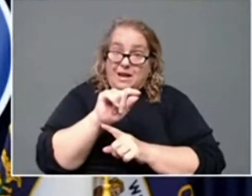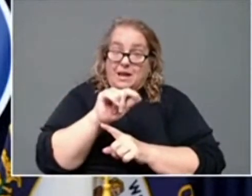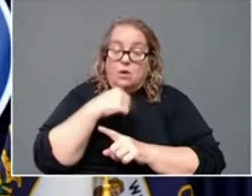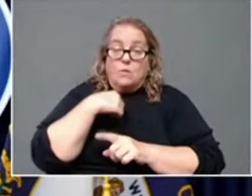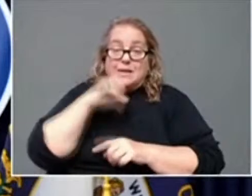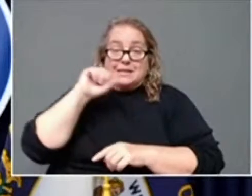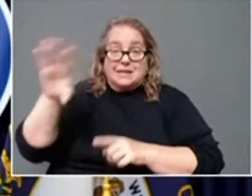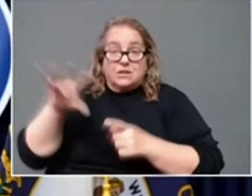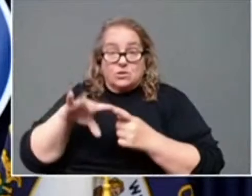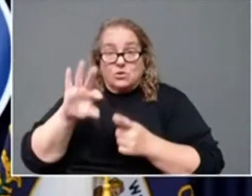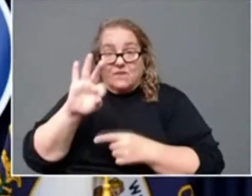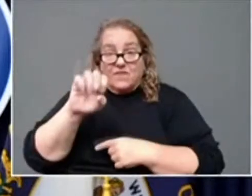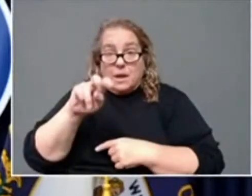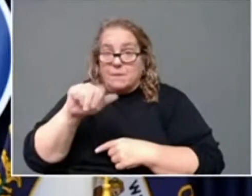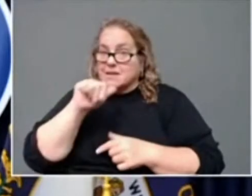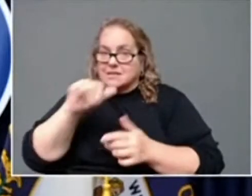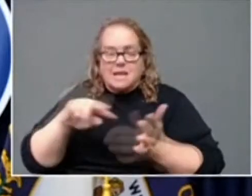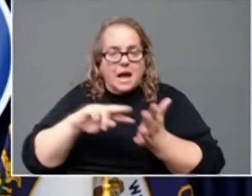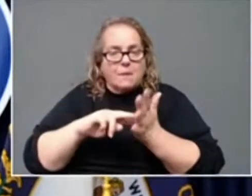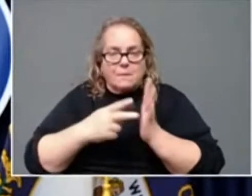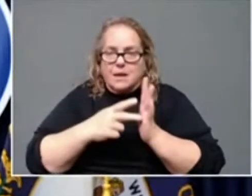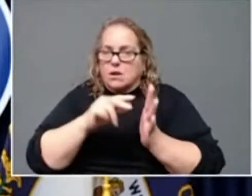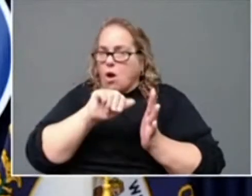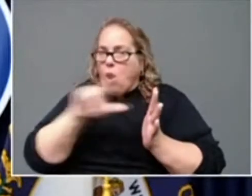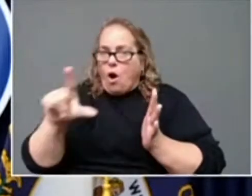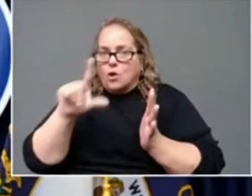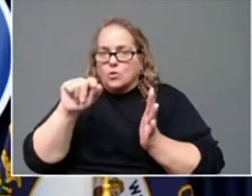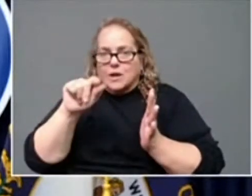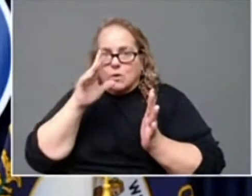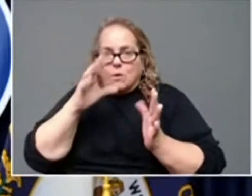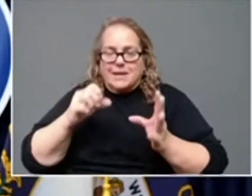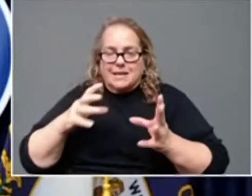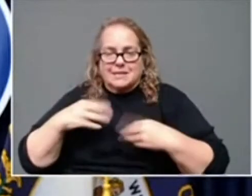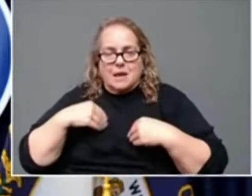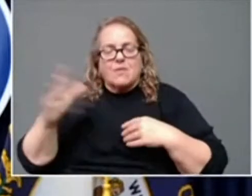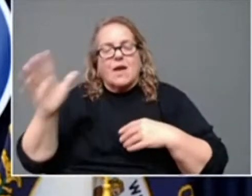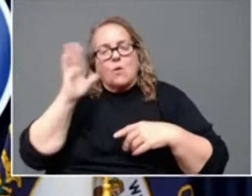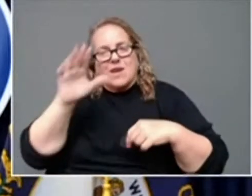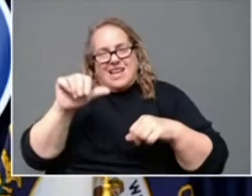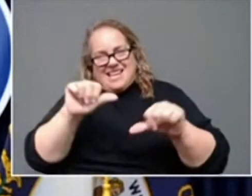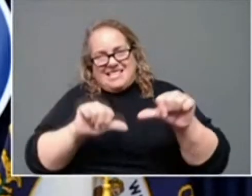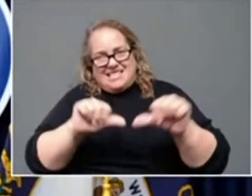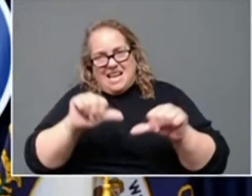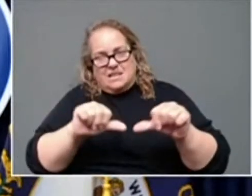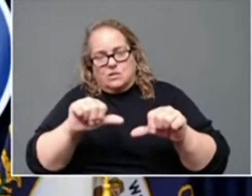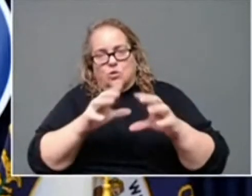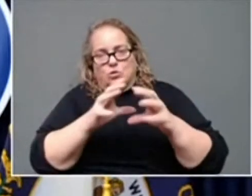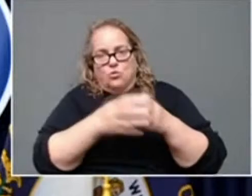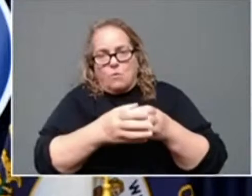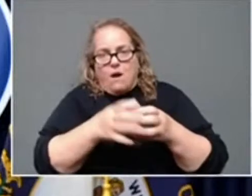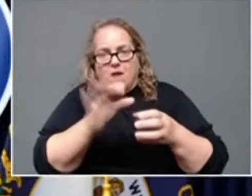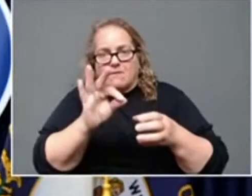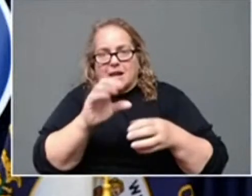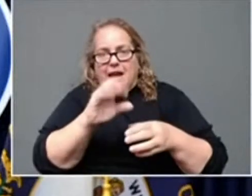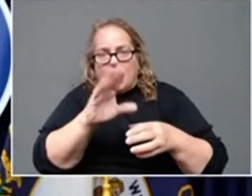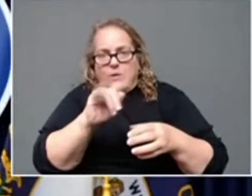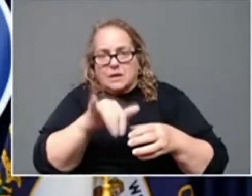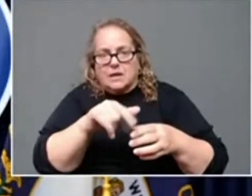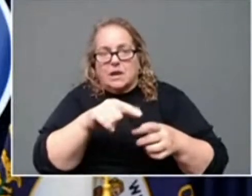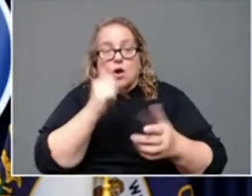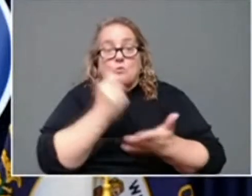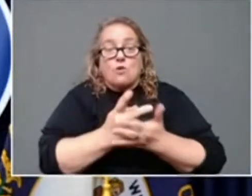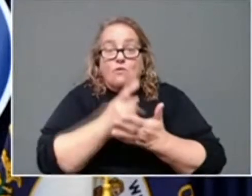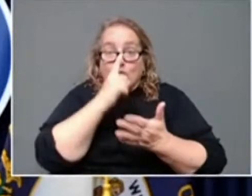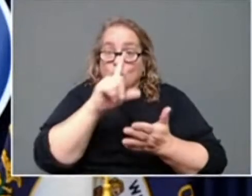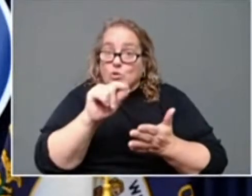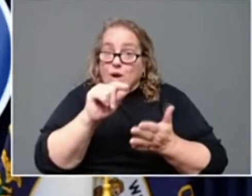in conversations, they're going to assess groups of counties. They can't just turn on approval for 20 counties. So